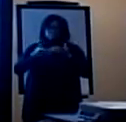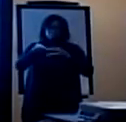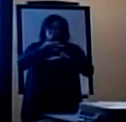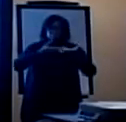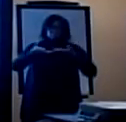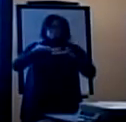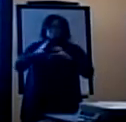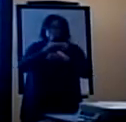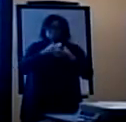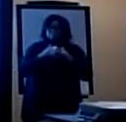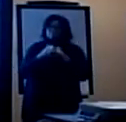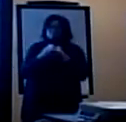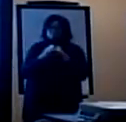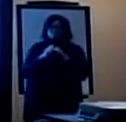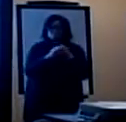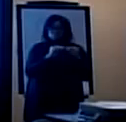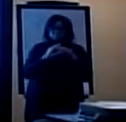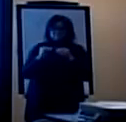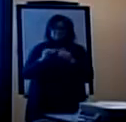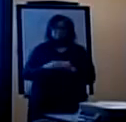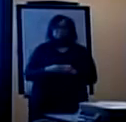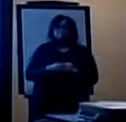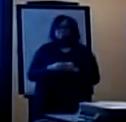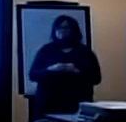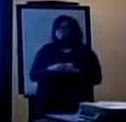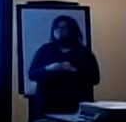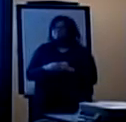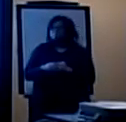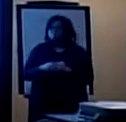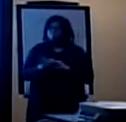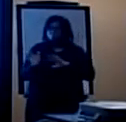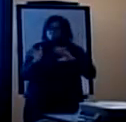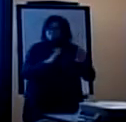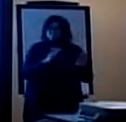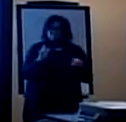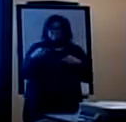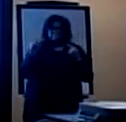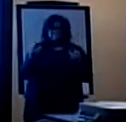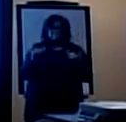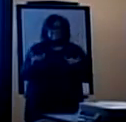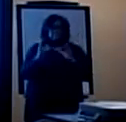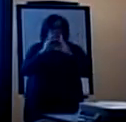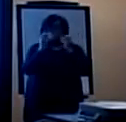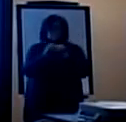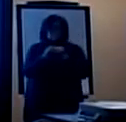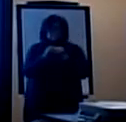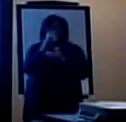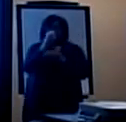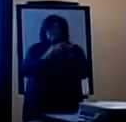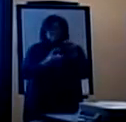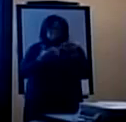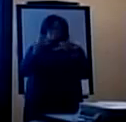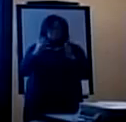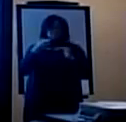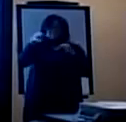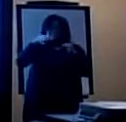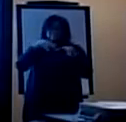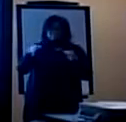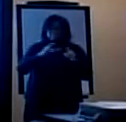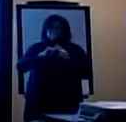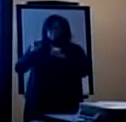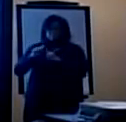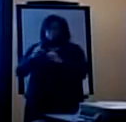here that are being offered. Some of the presenters, the workshop presenters, were showing some of the great programs that exist. I think Alpha Plus